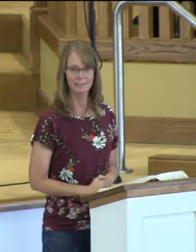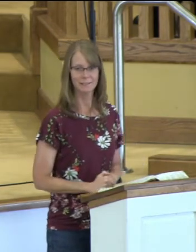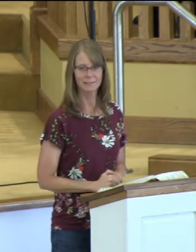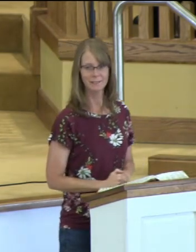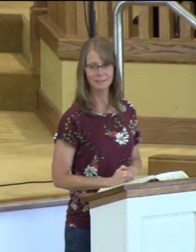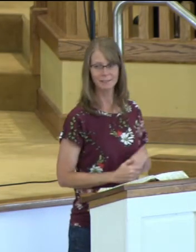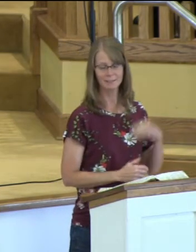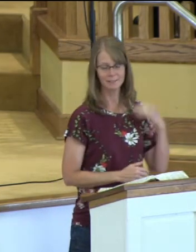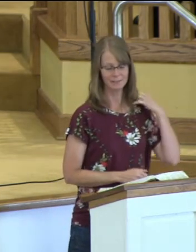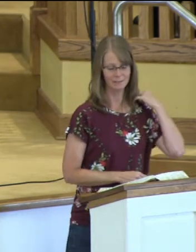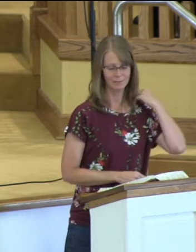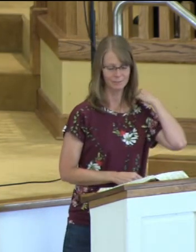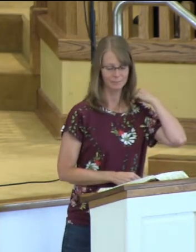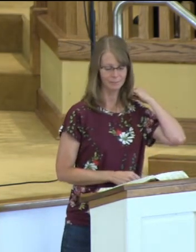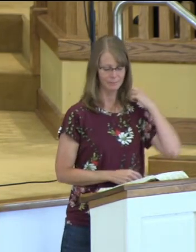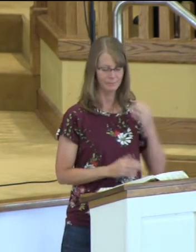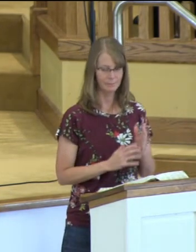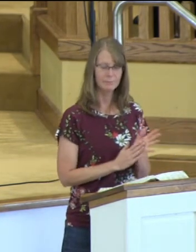Excellent.